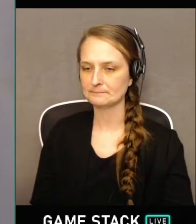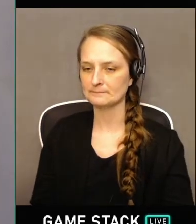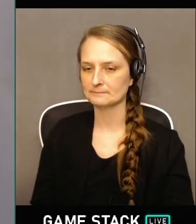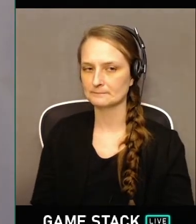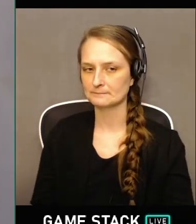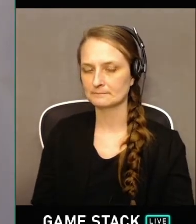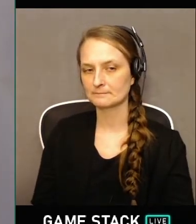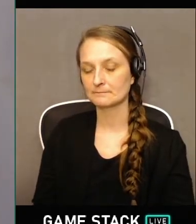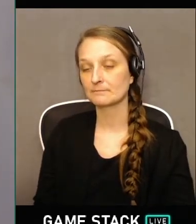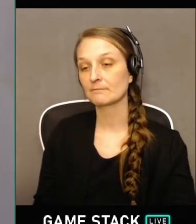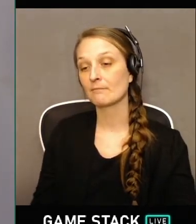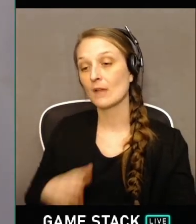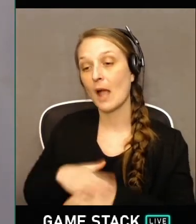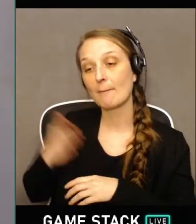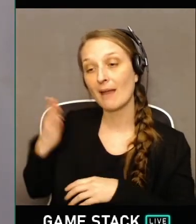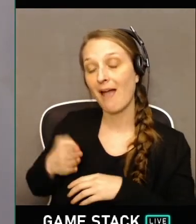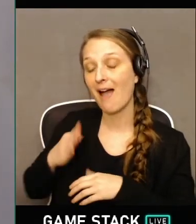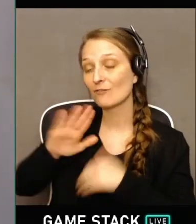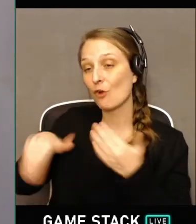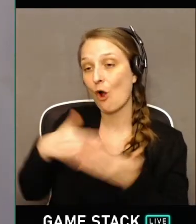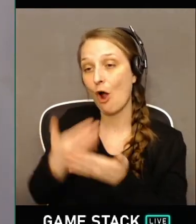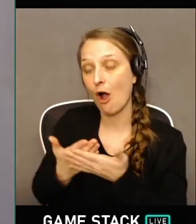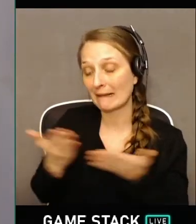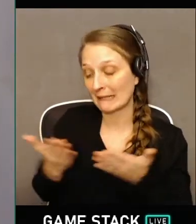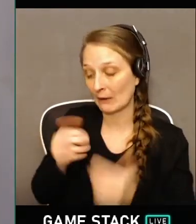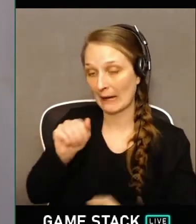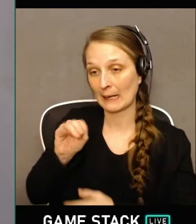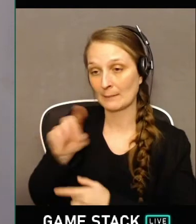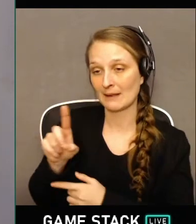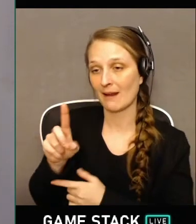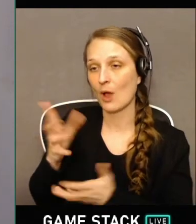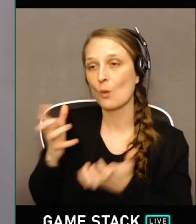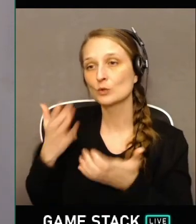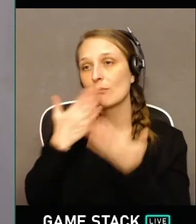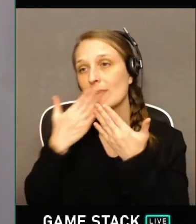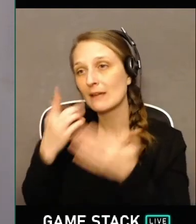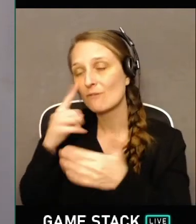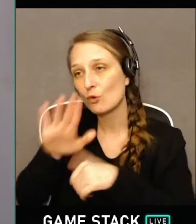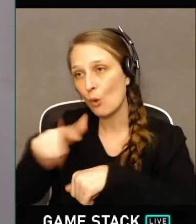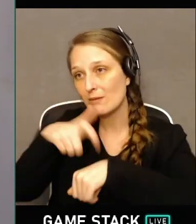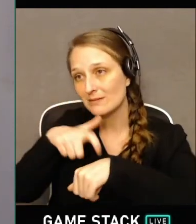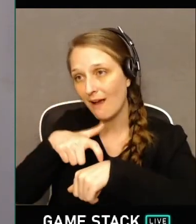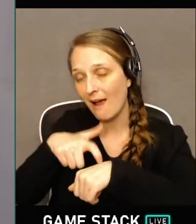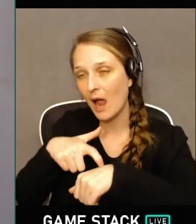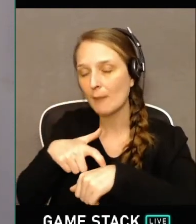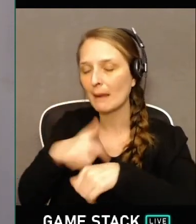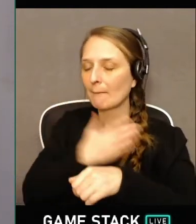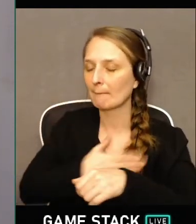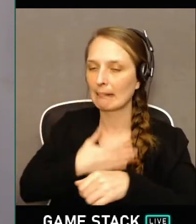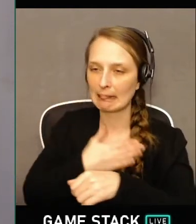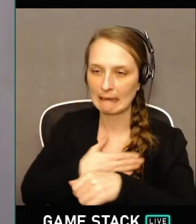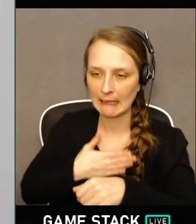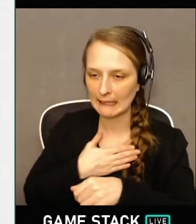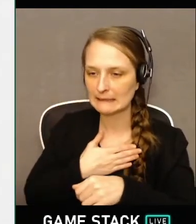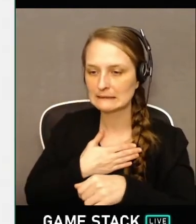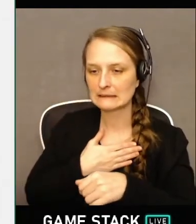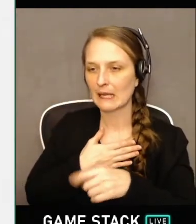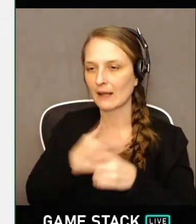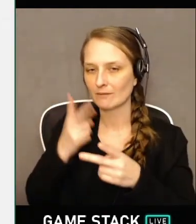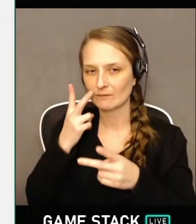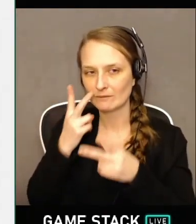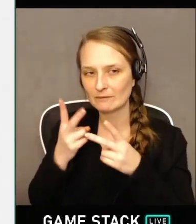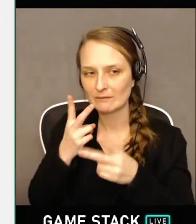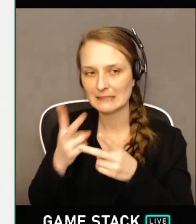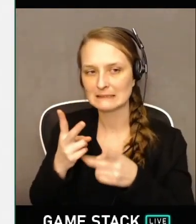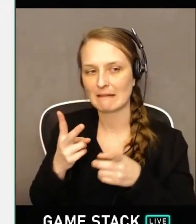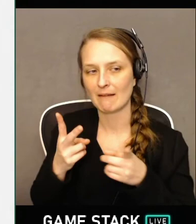On behalf of all of us at AMD, I'd like to thank you for your time, and please visit following URLs to learn more